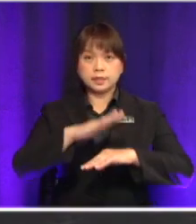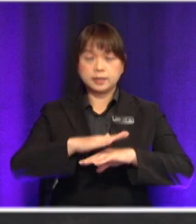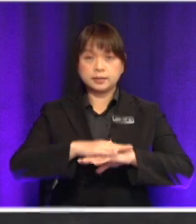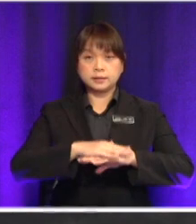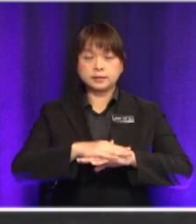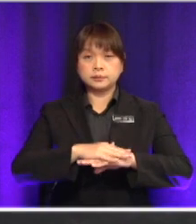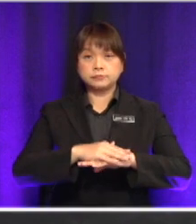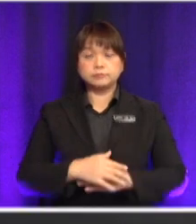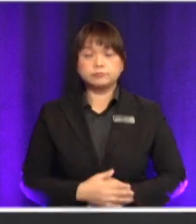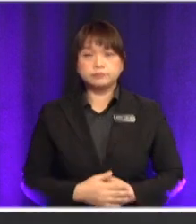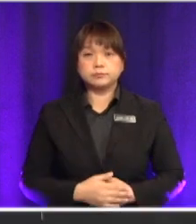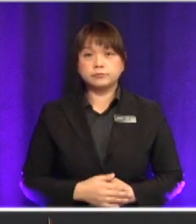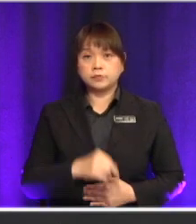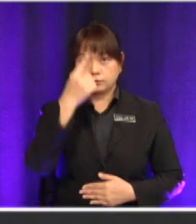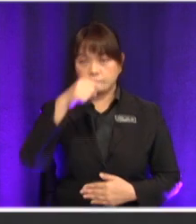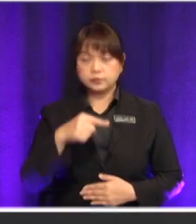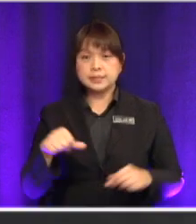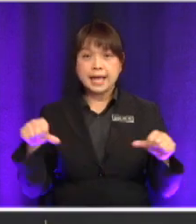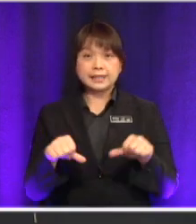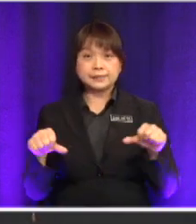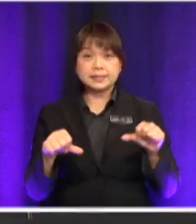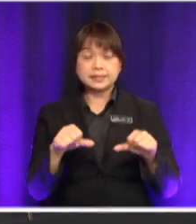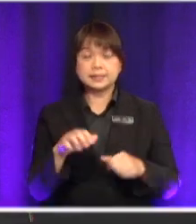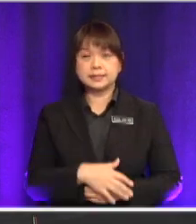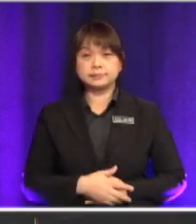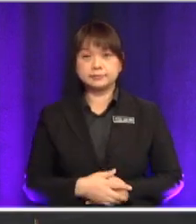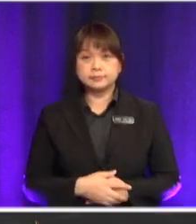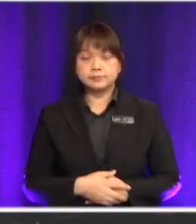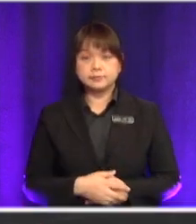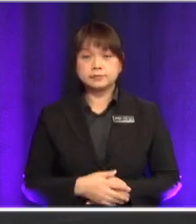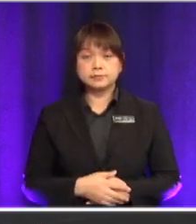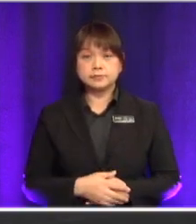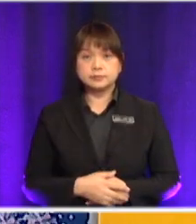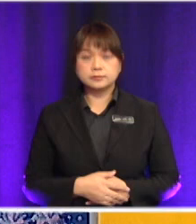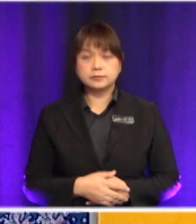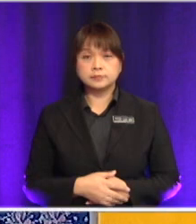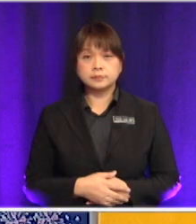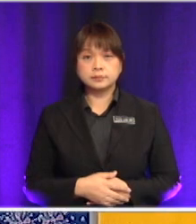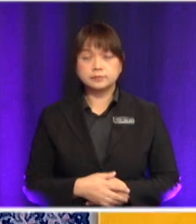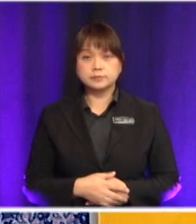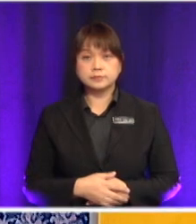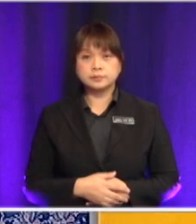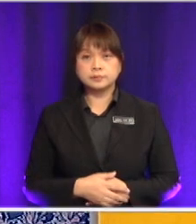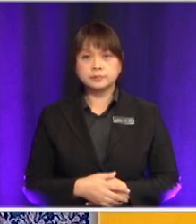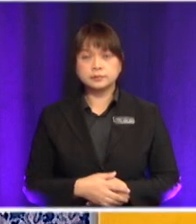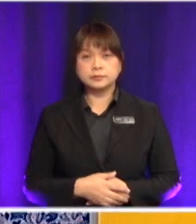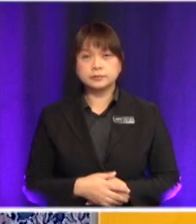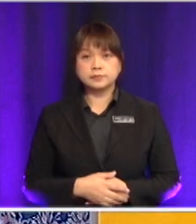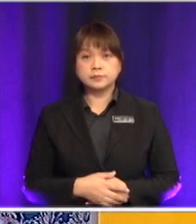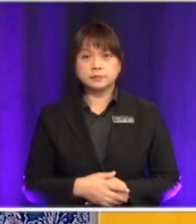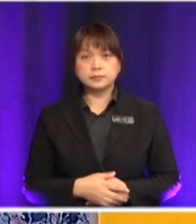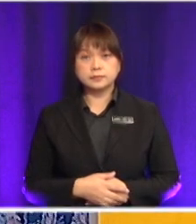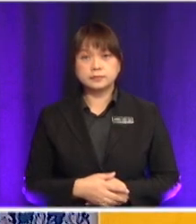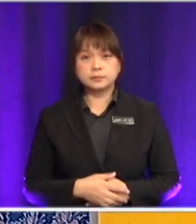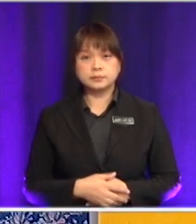on to activity A before we read the text, okay, just as a warm-up so that you can understand the text a lot